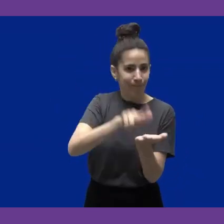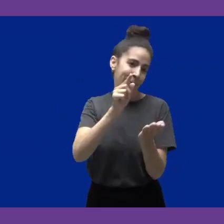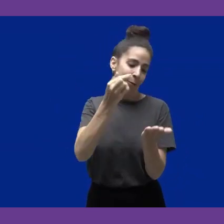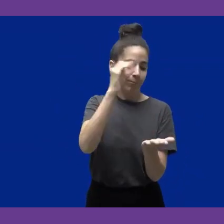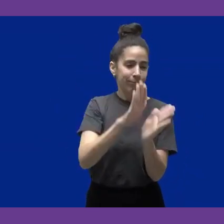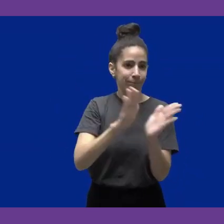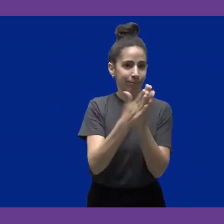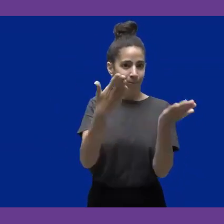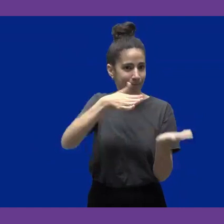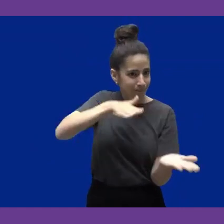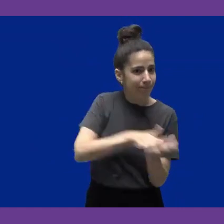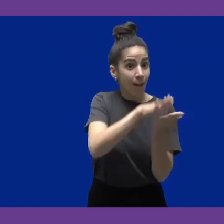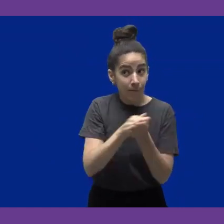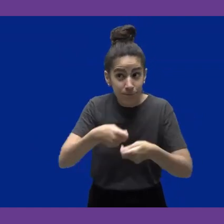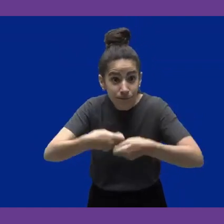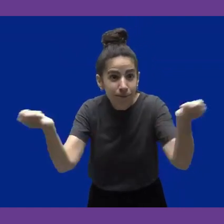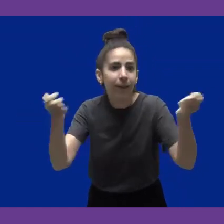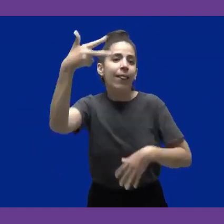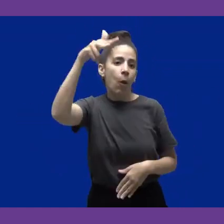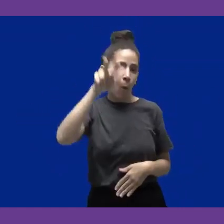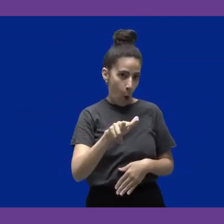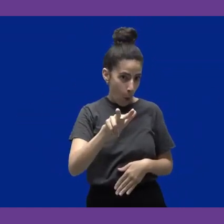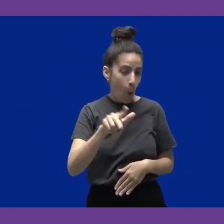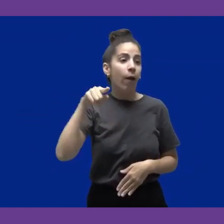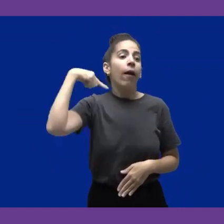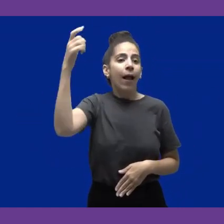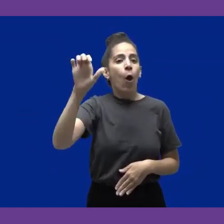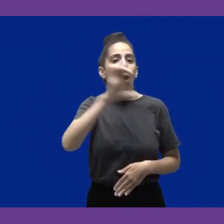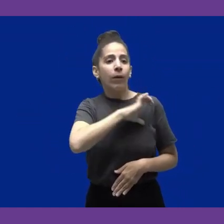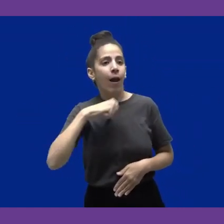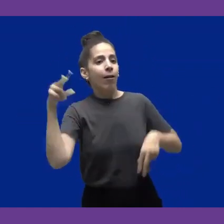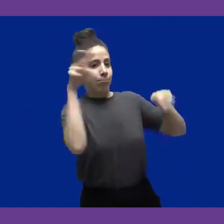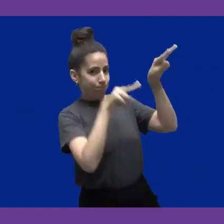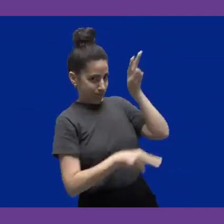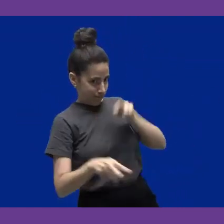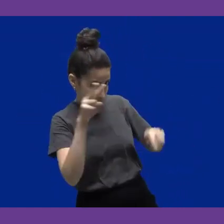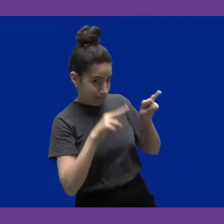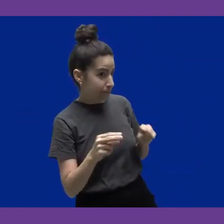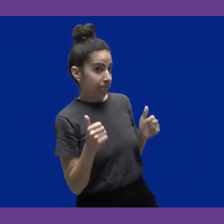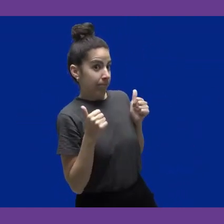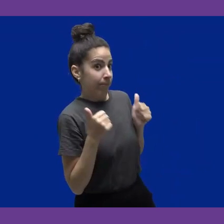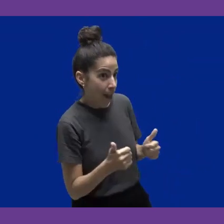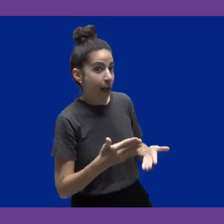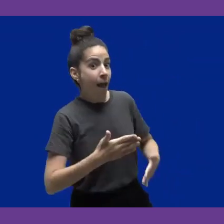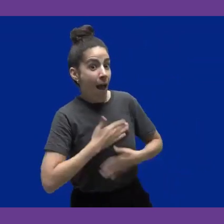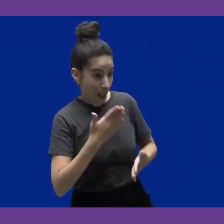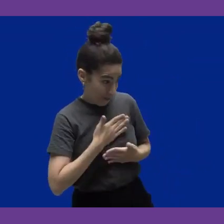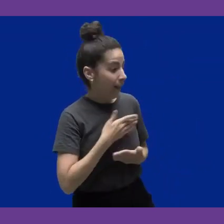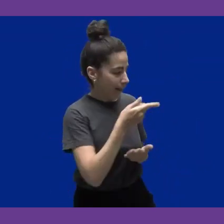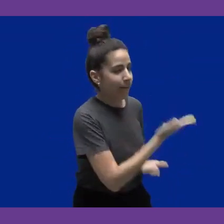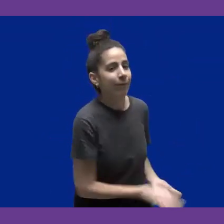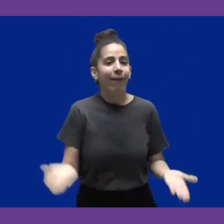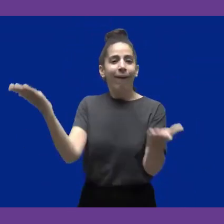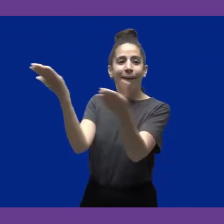official journal of the European Union. So that means that more than 1 year of the time